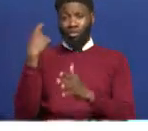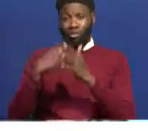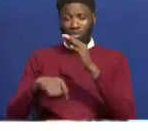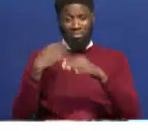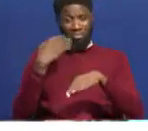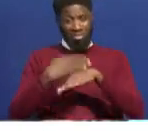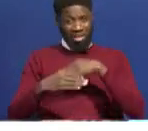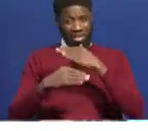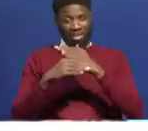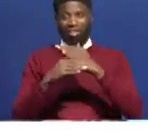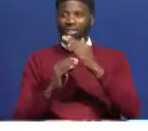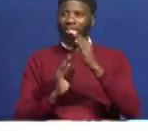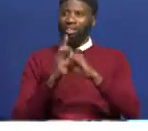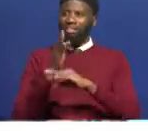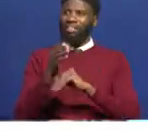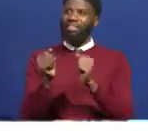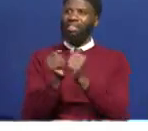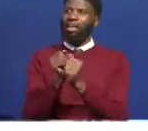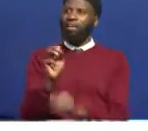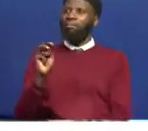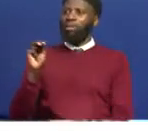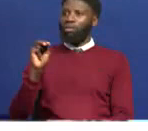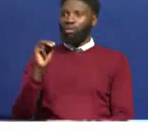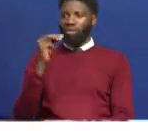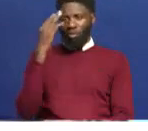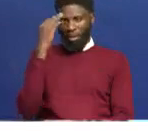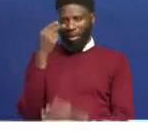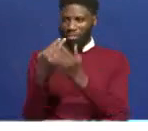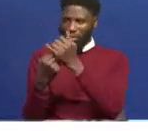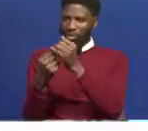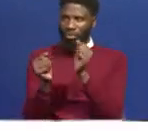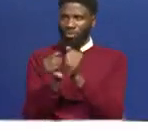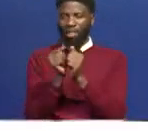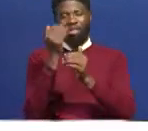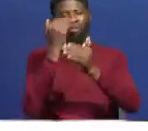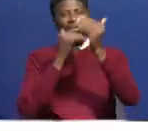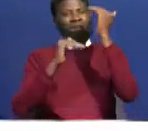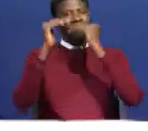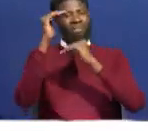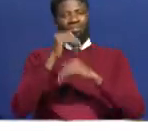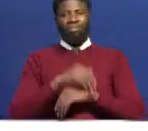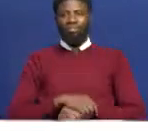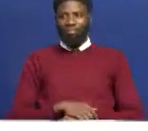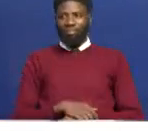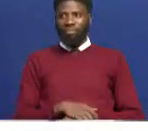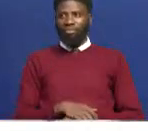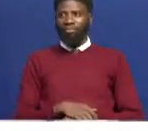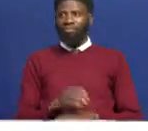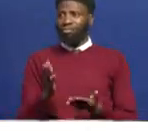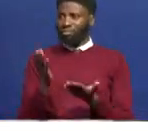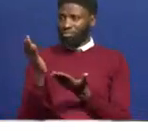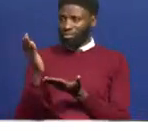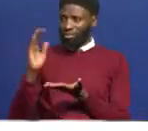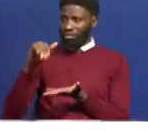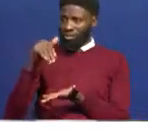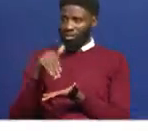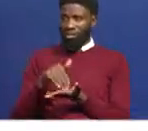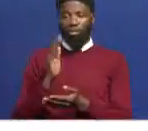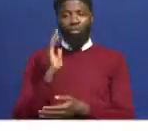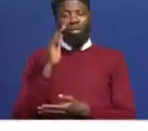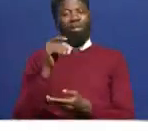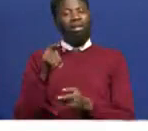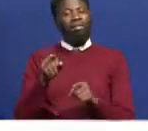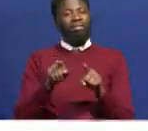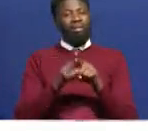10 million shillings, which is, you know, as a result of the partnership we have with the university. The facility is expected to serve as a